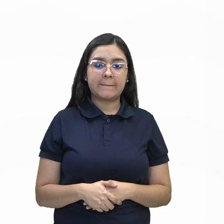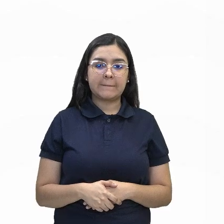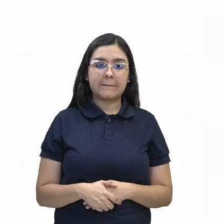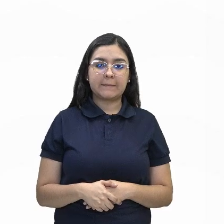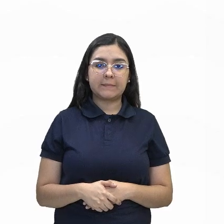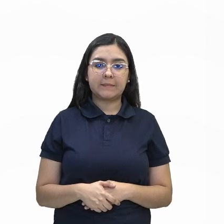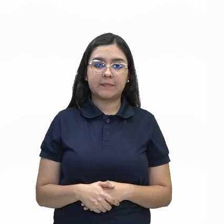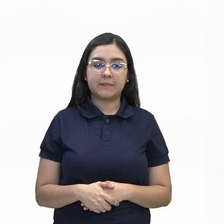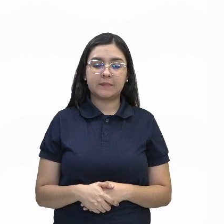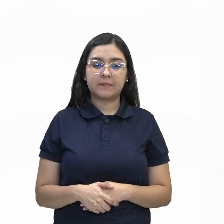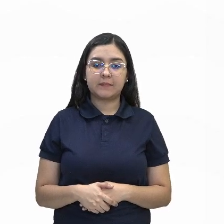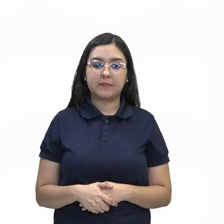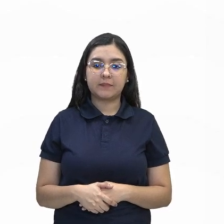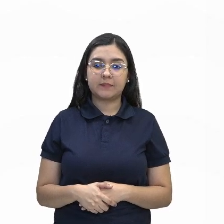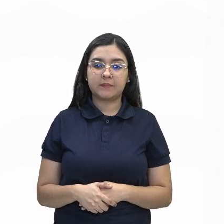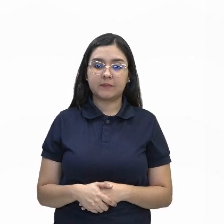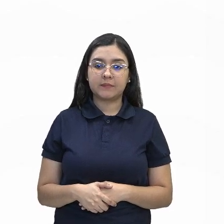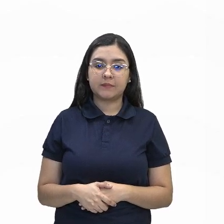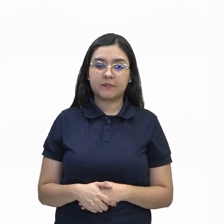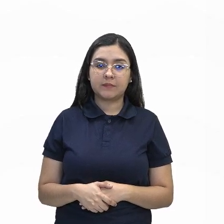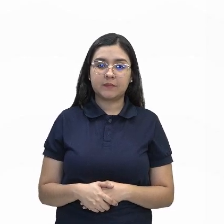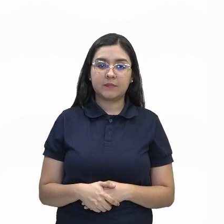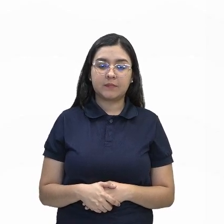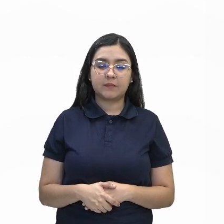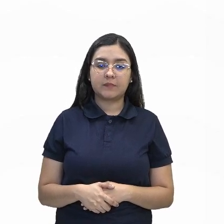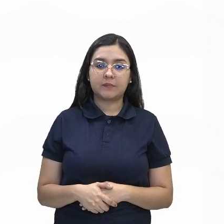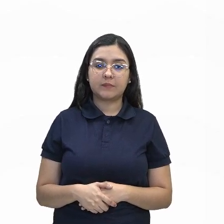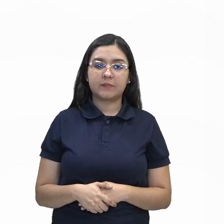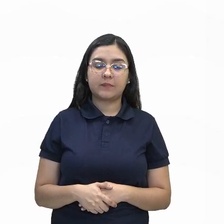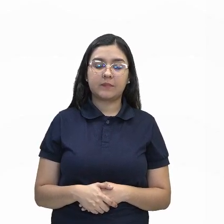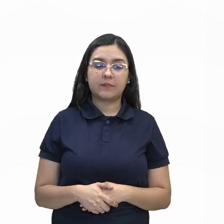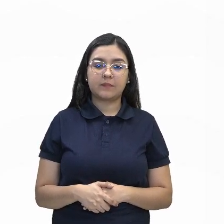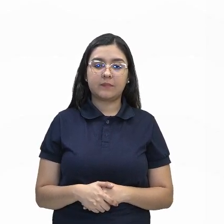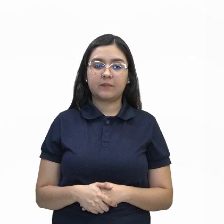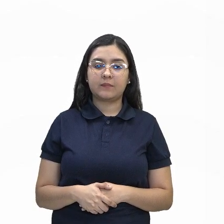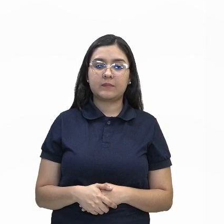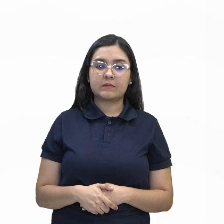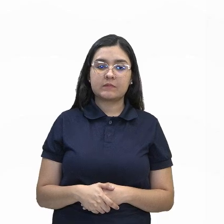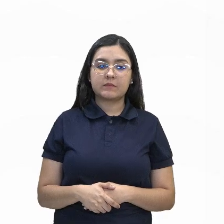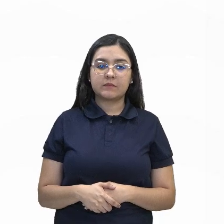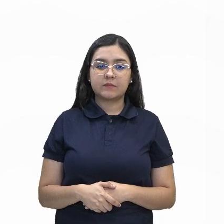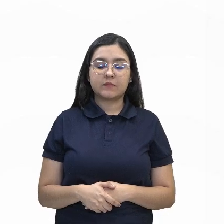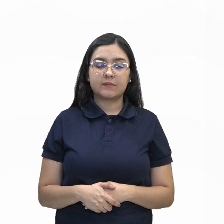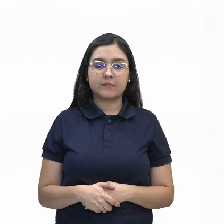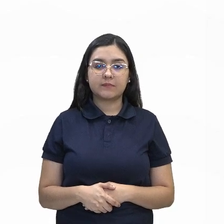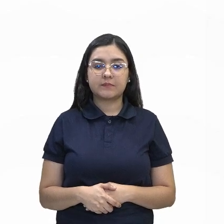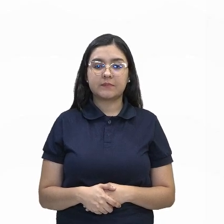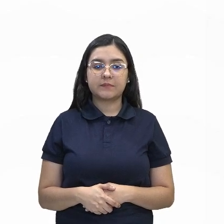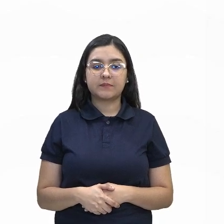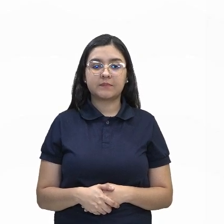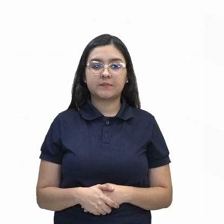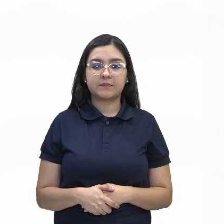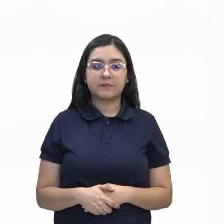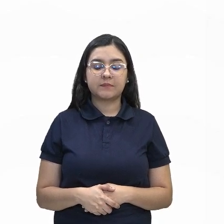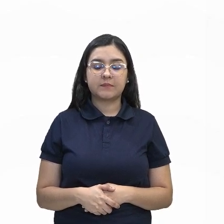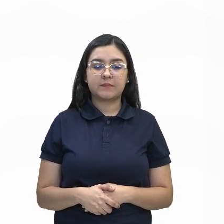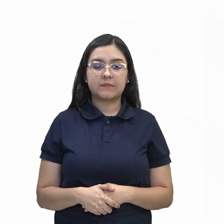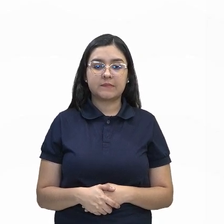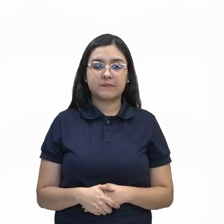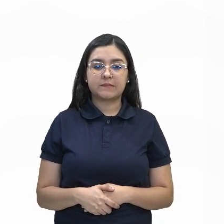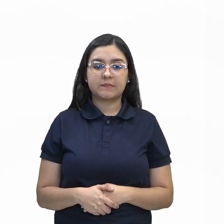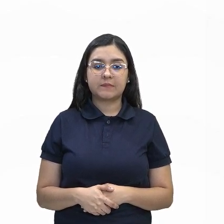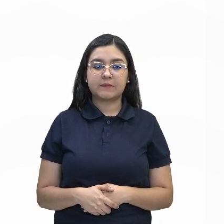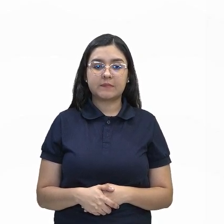and structured patterns of poetry. It encompasses a wide range of text, including